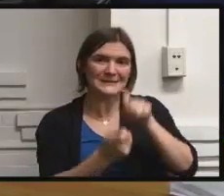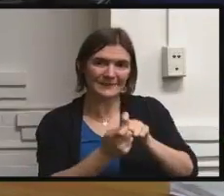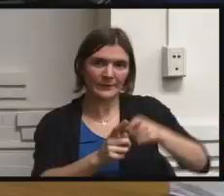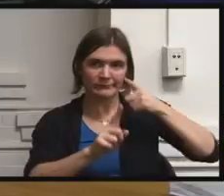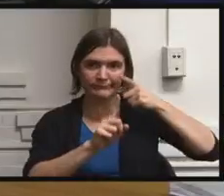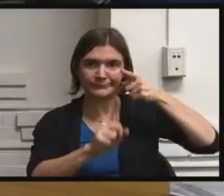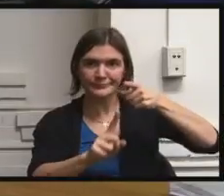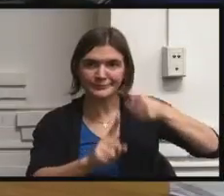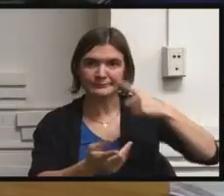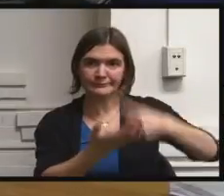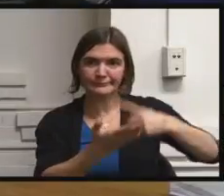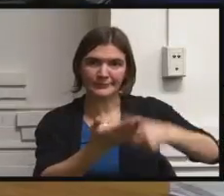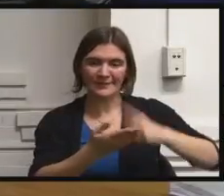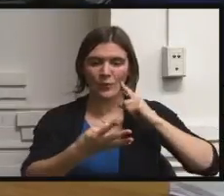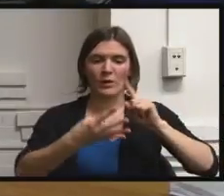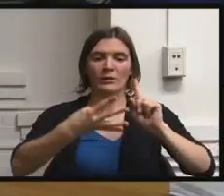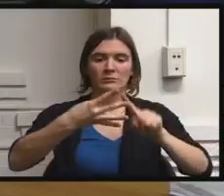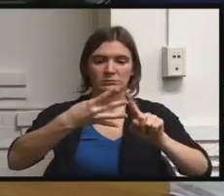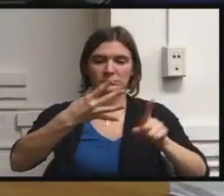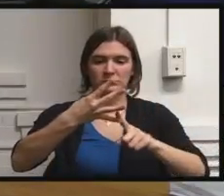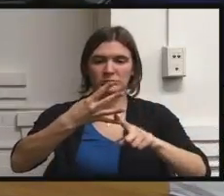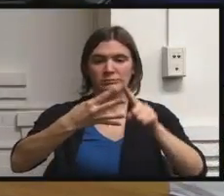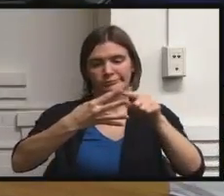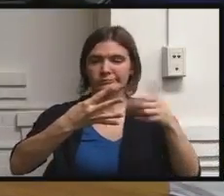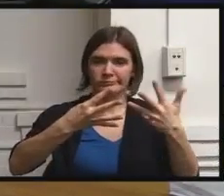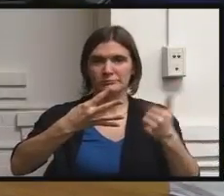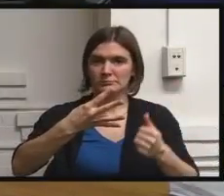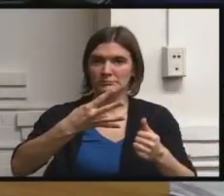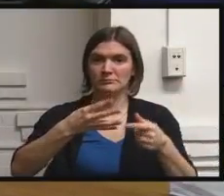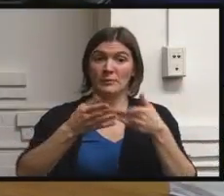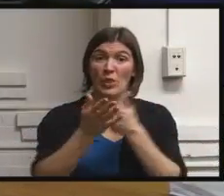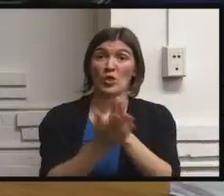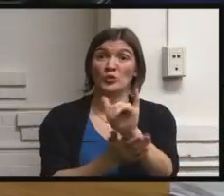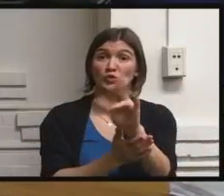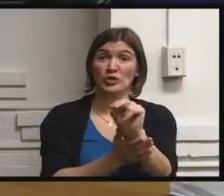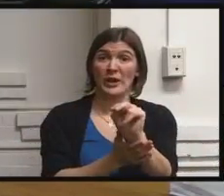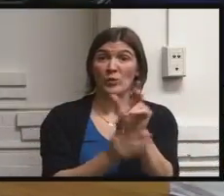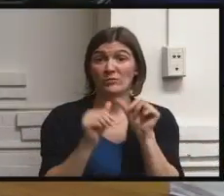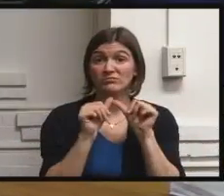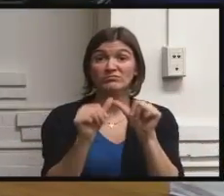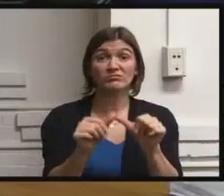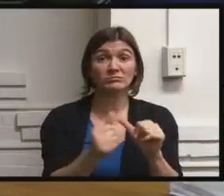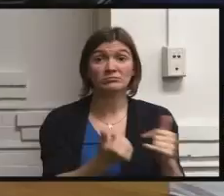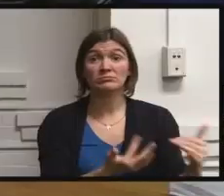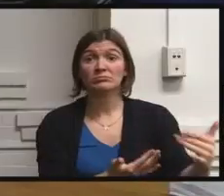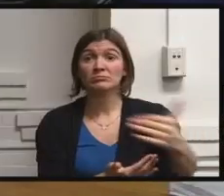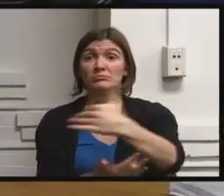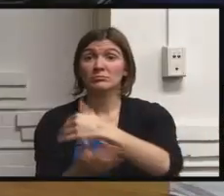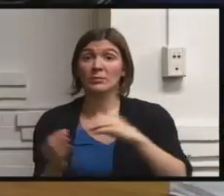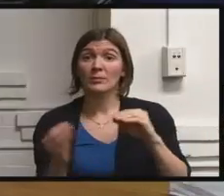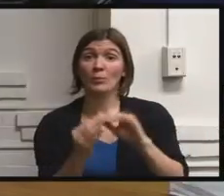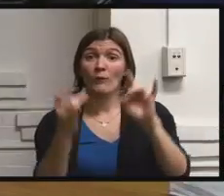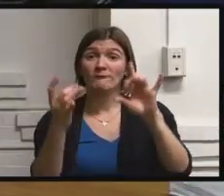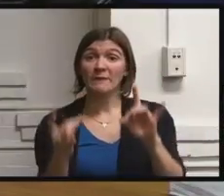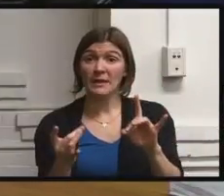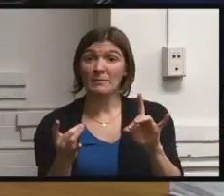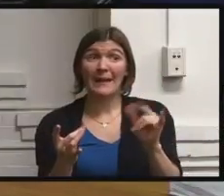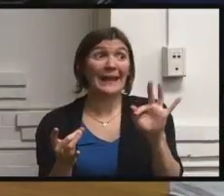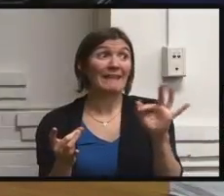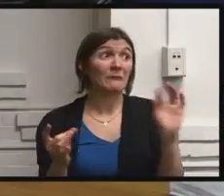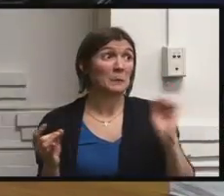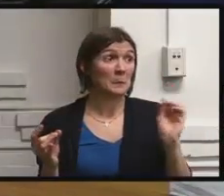discuss at various meetings through January and to continue collecting public input, if